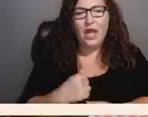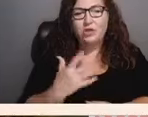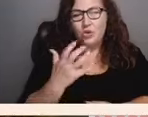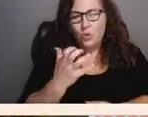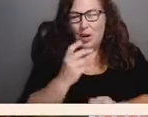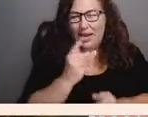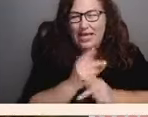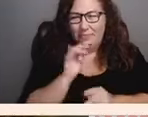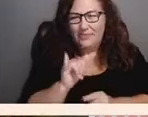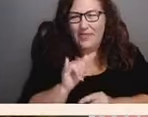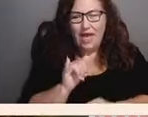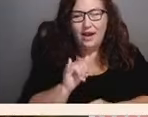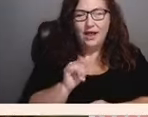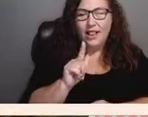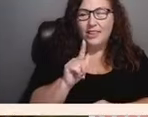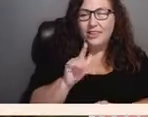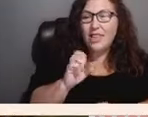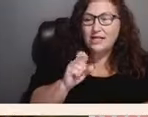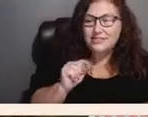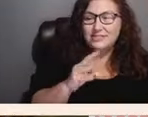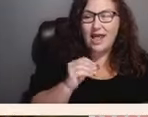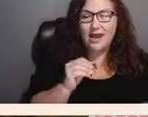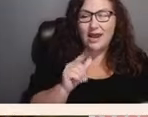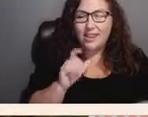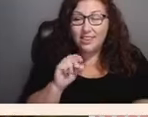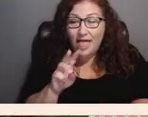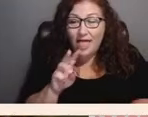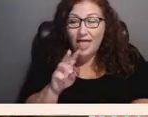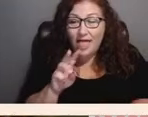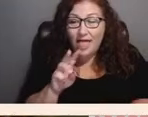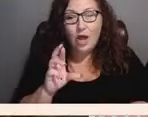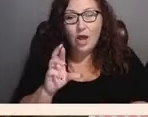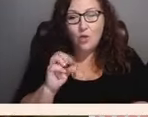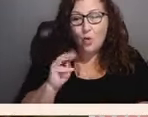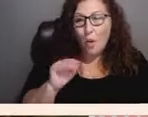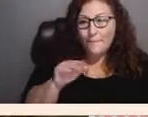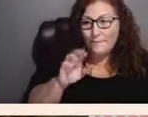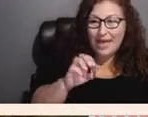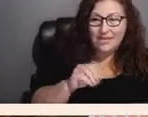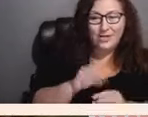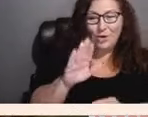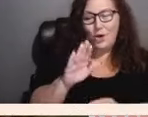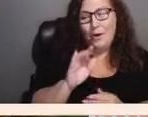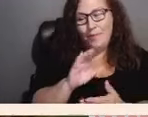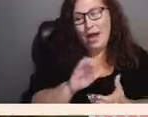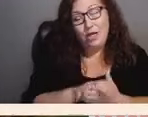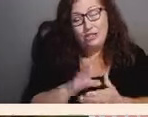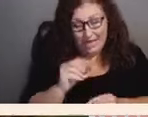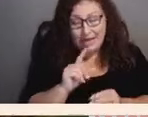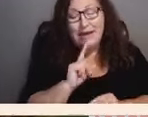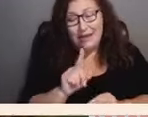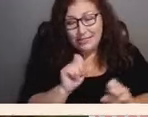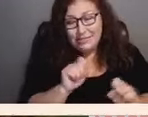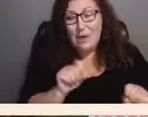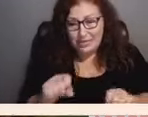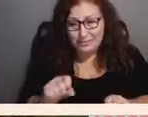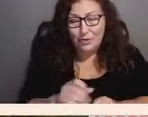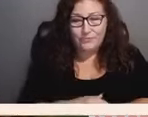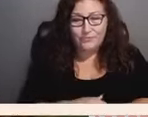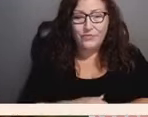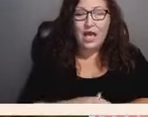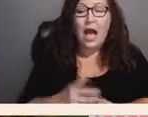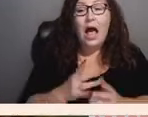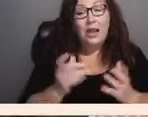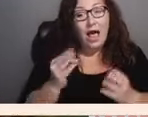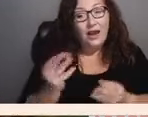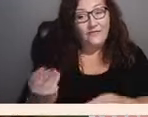love and romance in your marriage. And it is possible. It is possible. It's a lot of give and take. Some of the